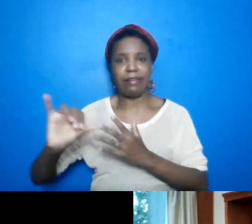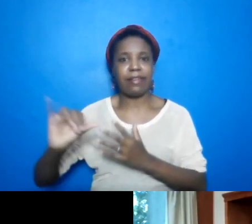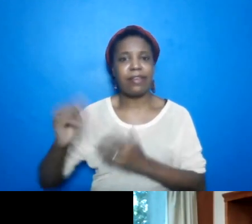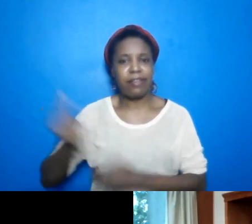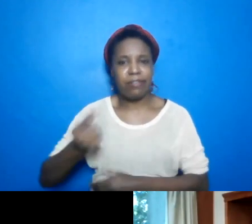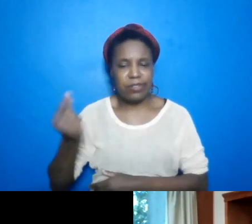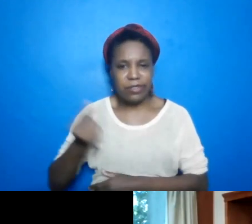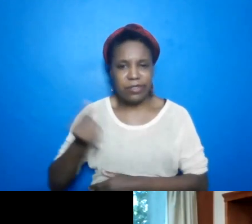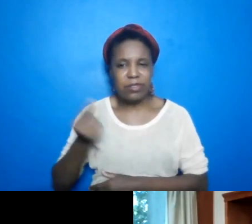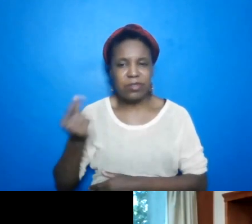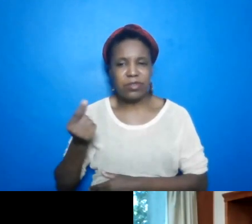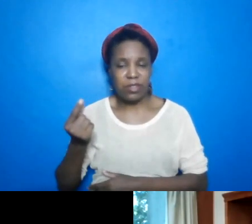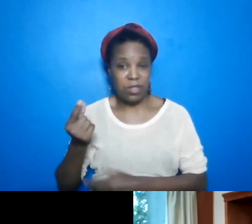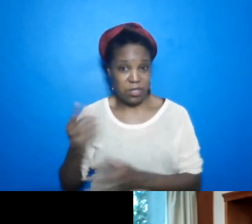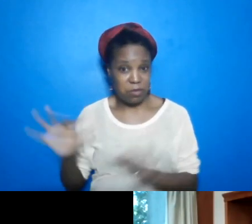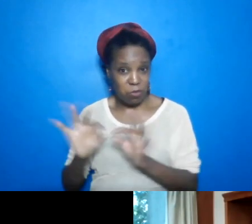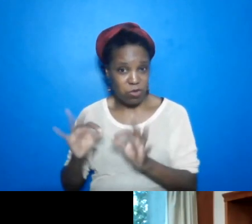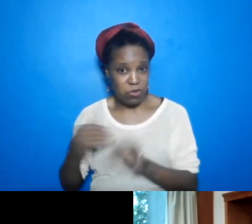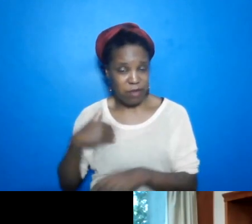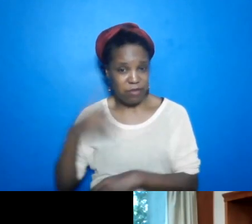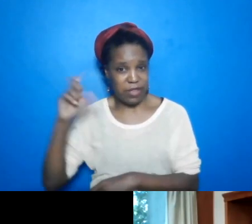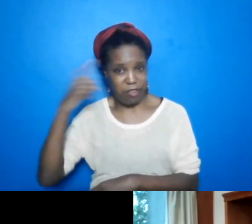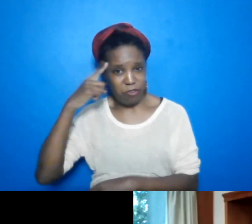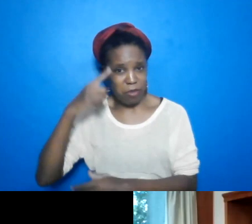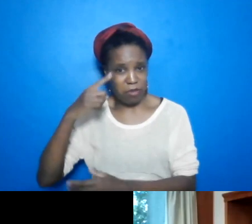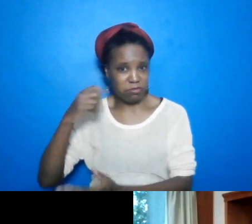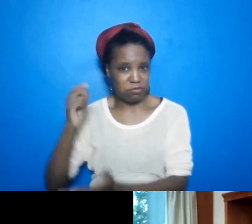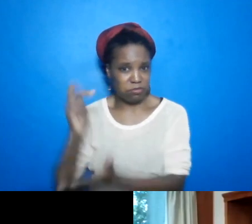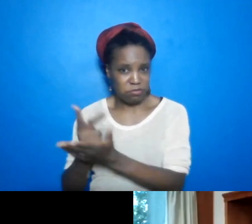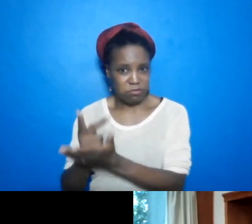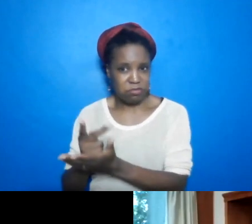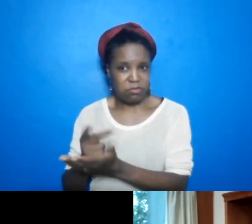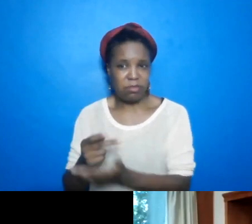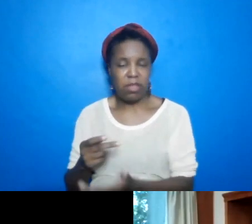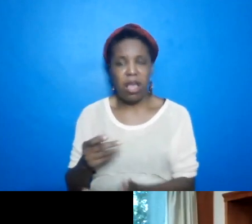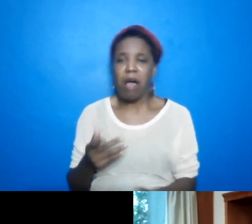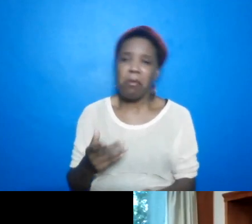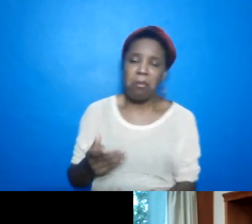It's helpful to have government sign off. It's not essential.